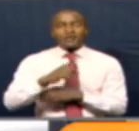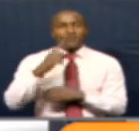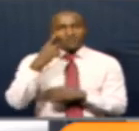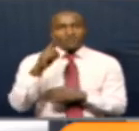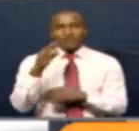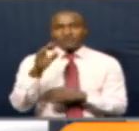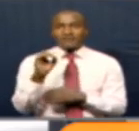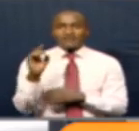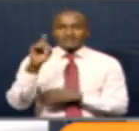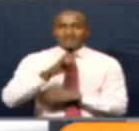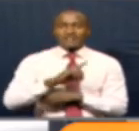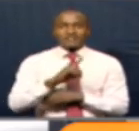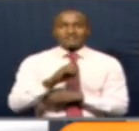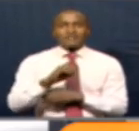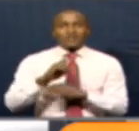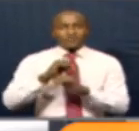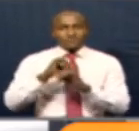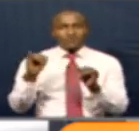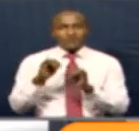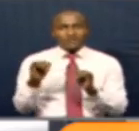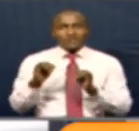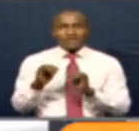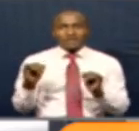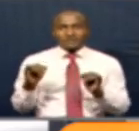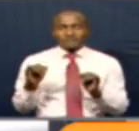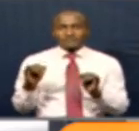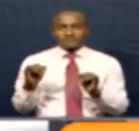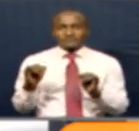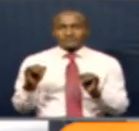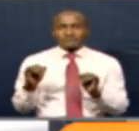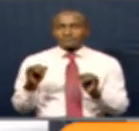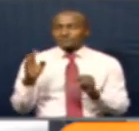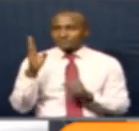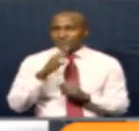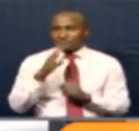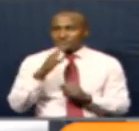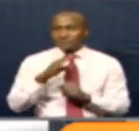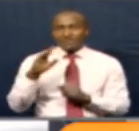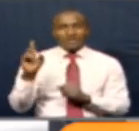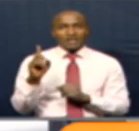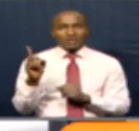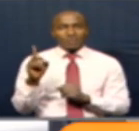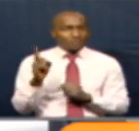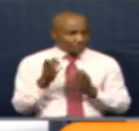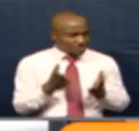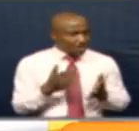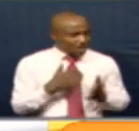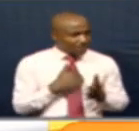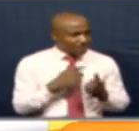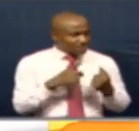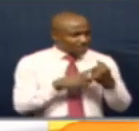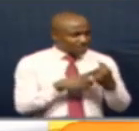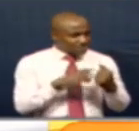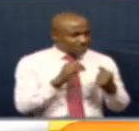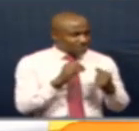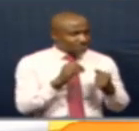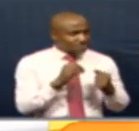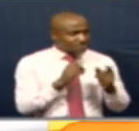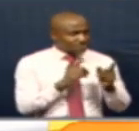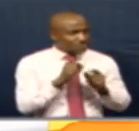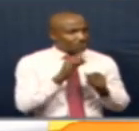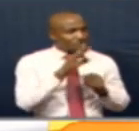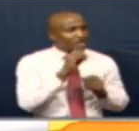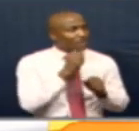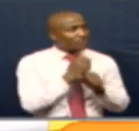days to just clear the waste in Nairobi. And you currently have 60 trucks, 30 of which are